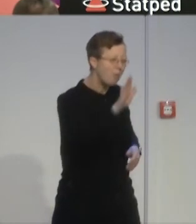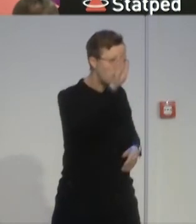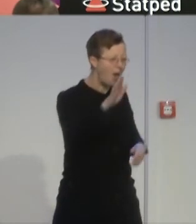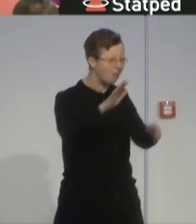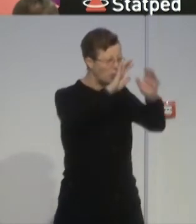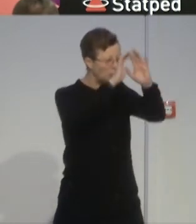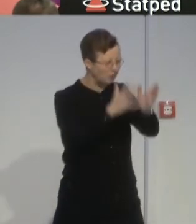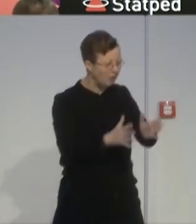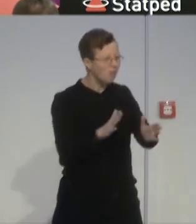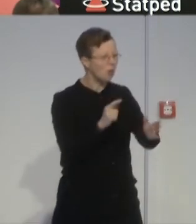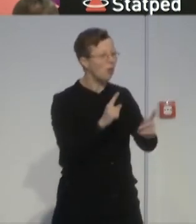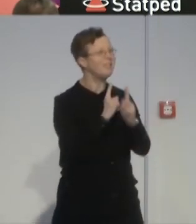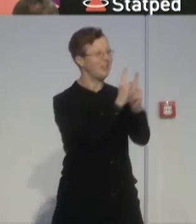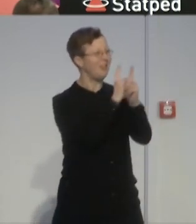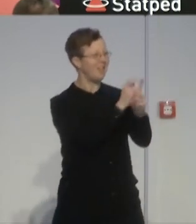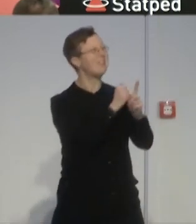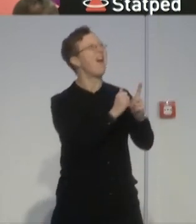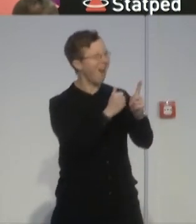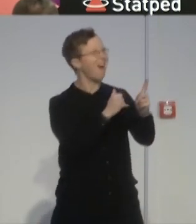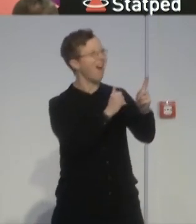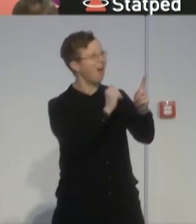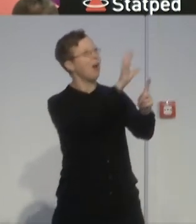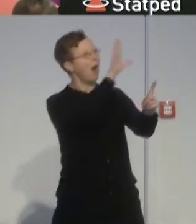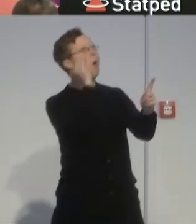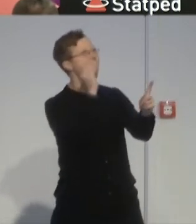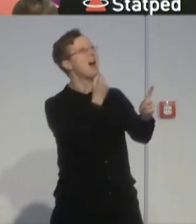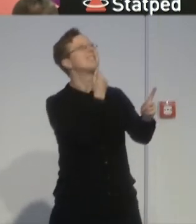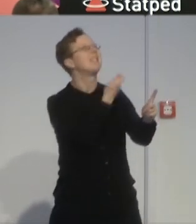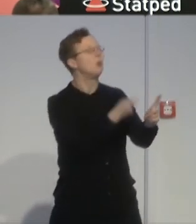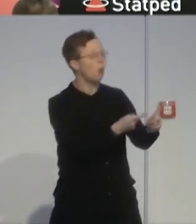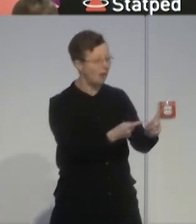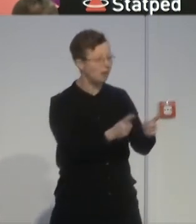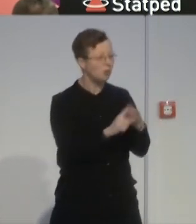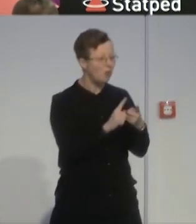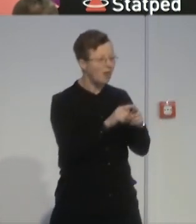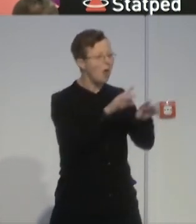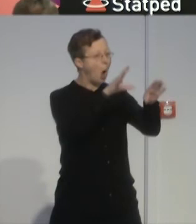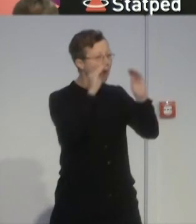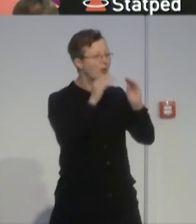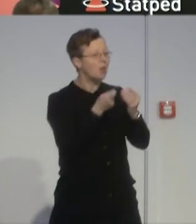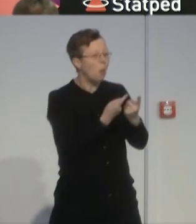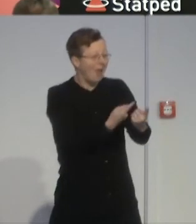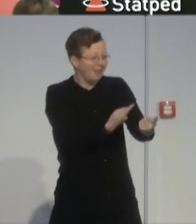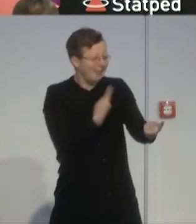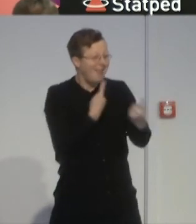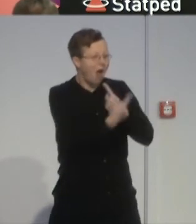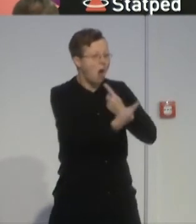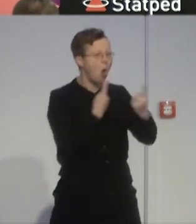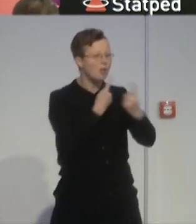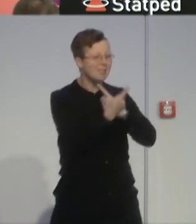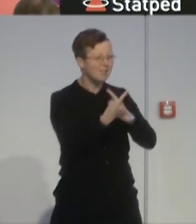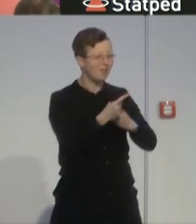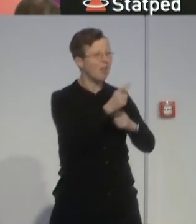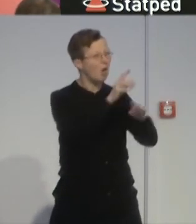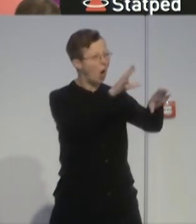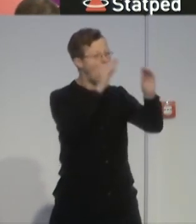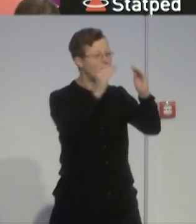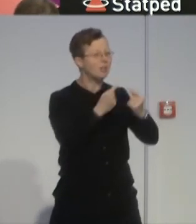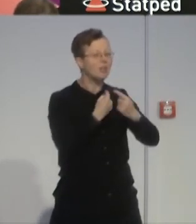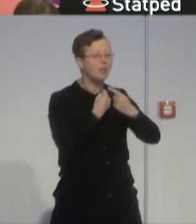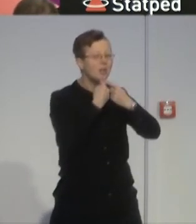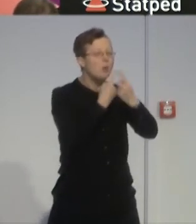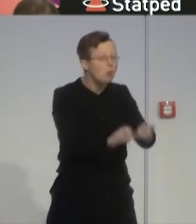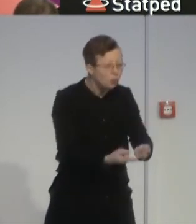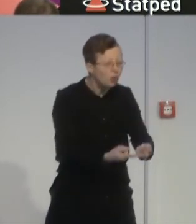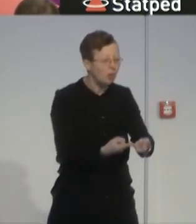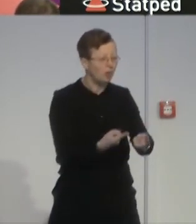this utterance. So we perceive something dialogically. We perceive an utterance, and that's